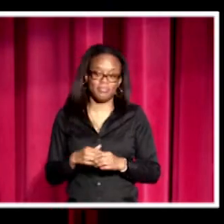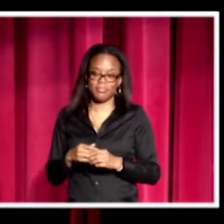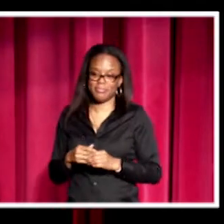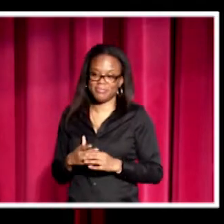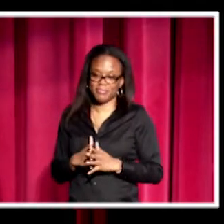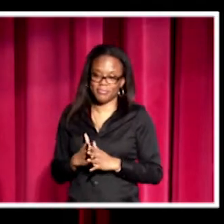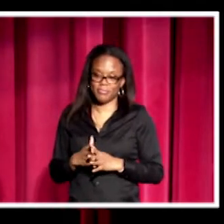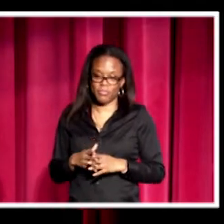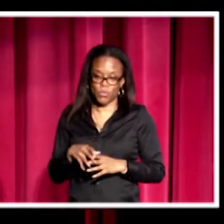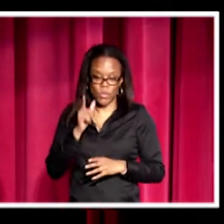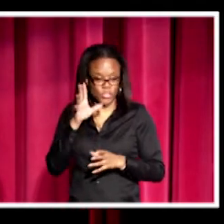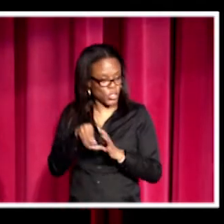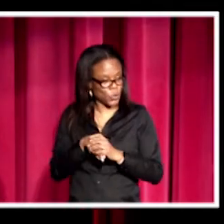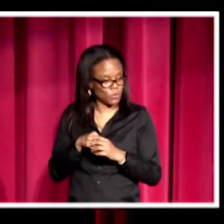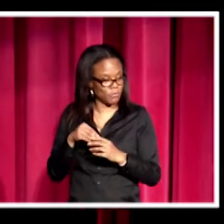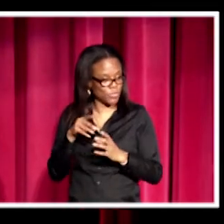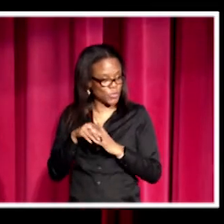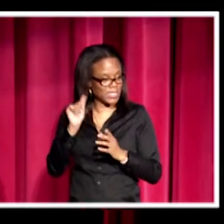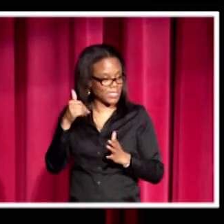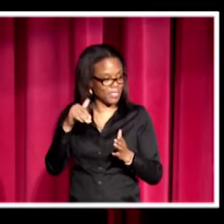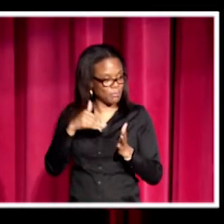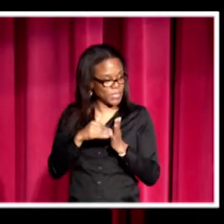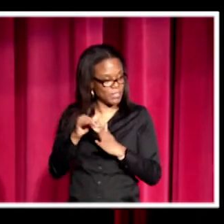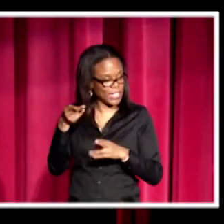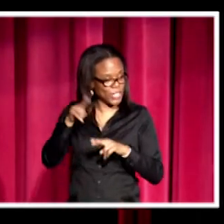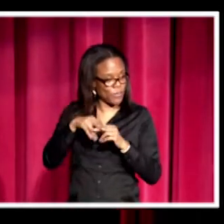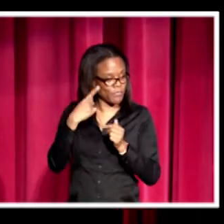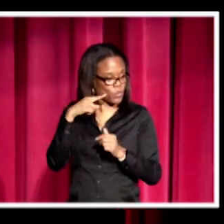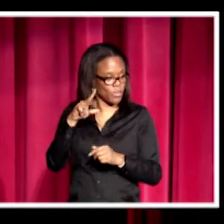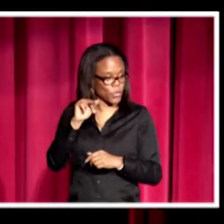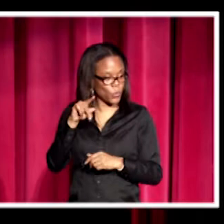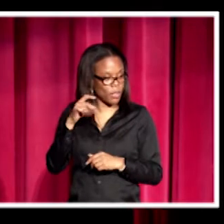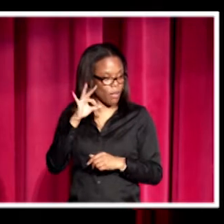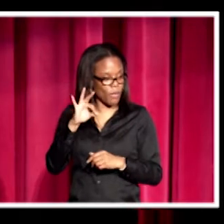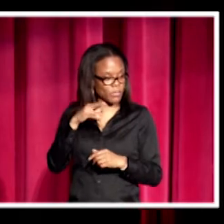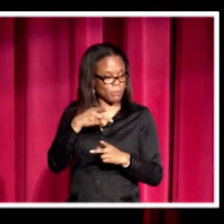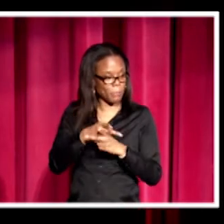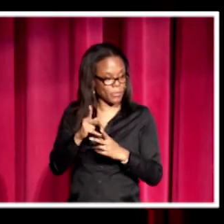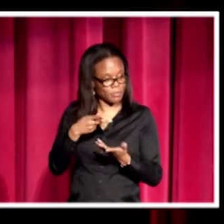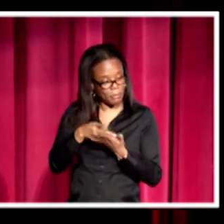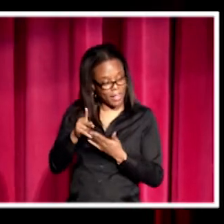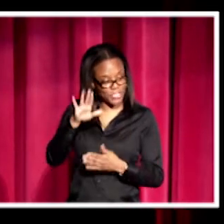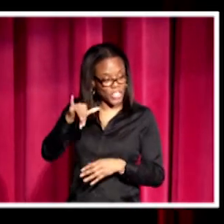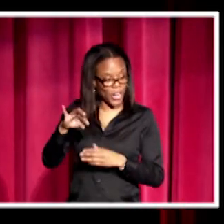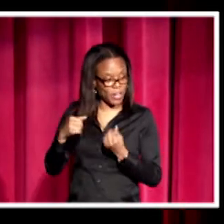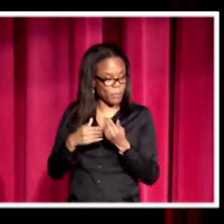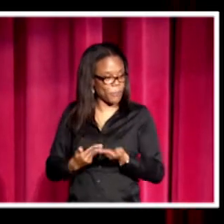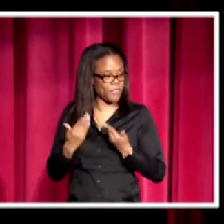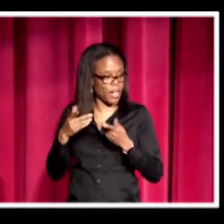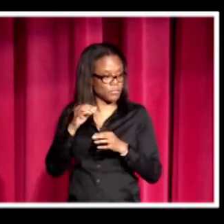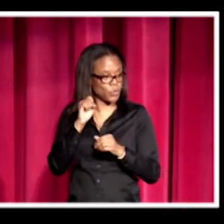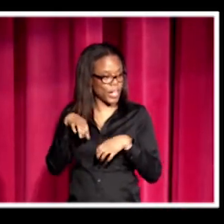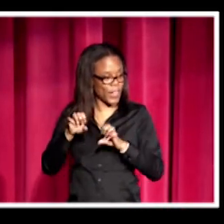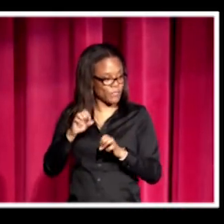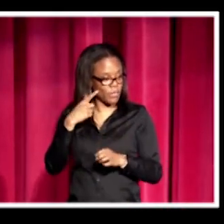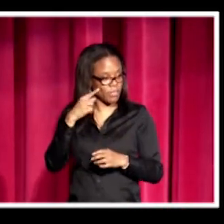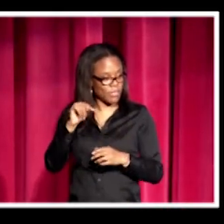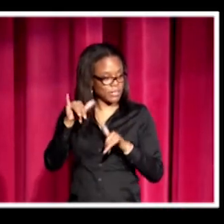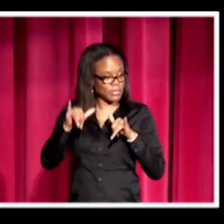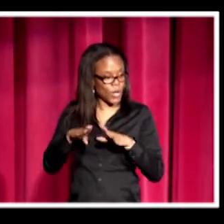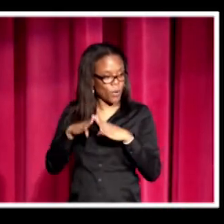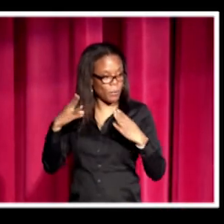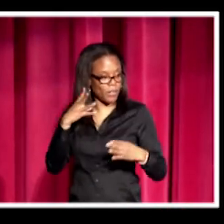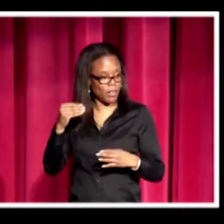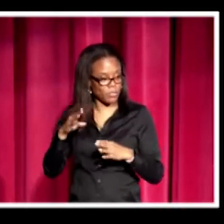This will include a $10 million increase for the rates we pay childcare providers to ensure that they stay open and